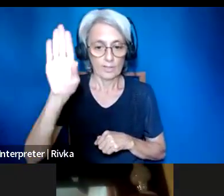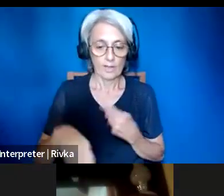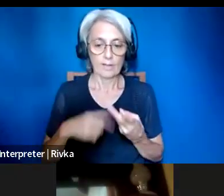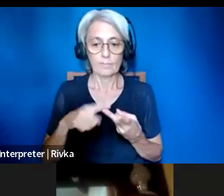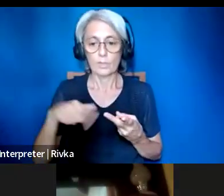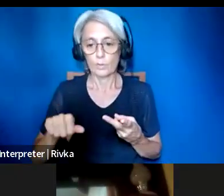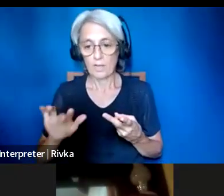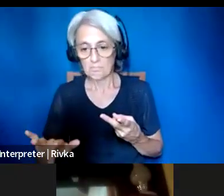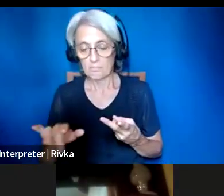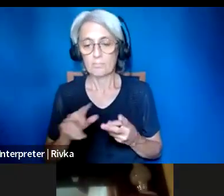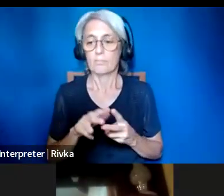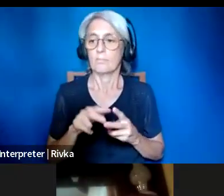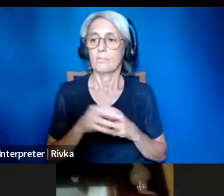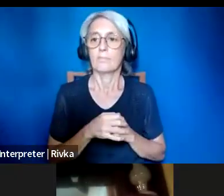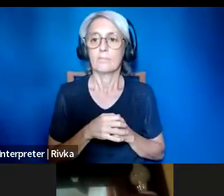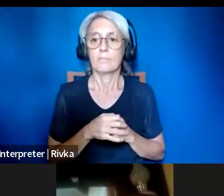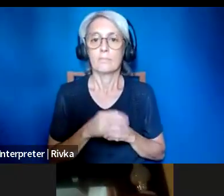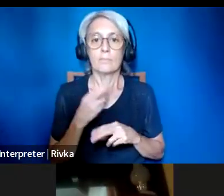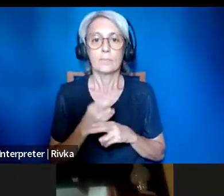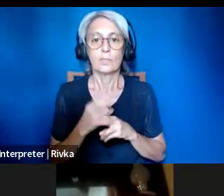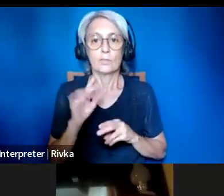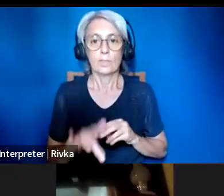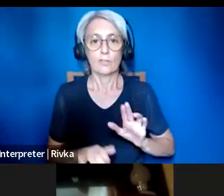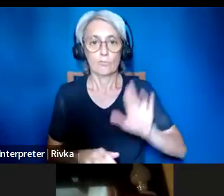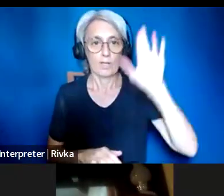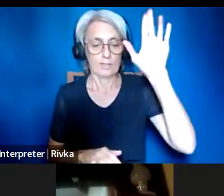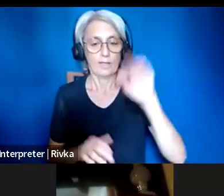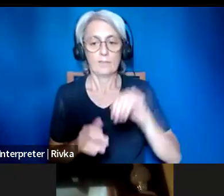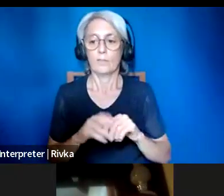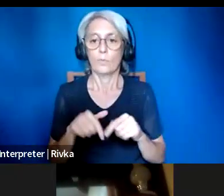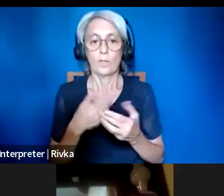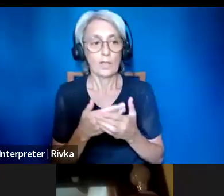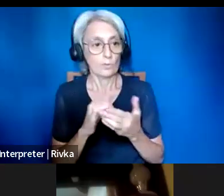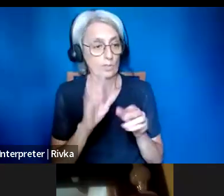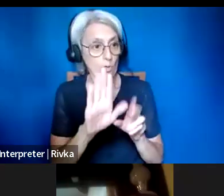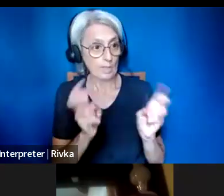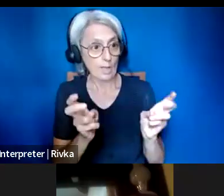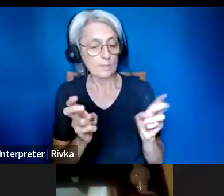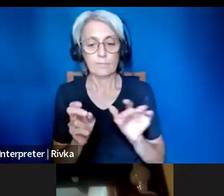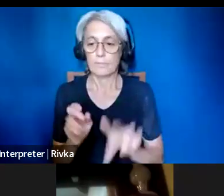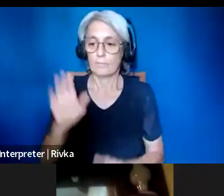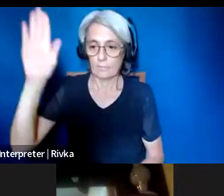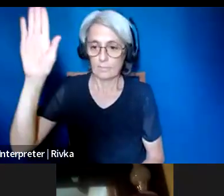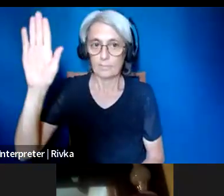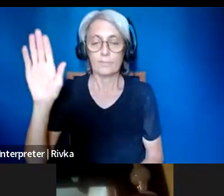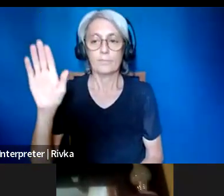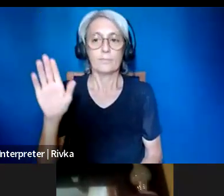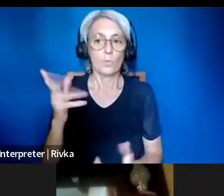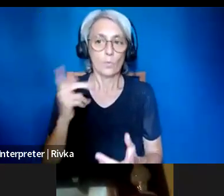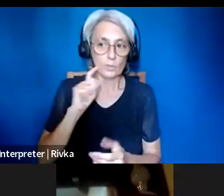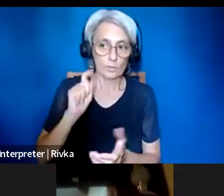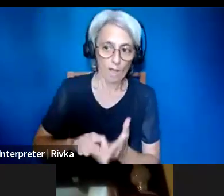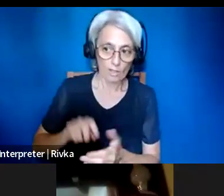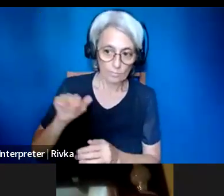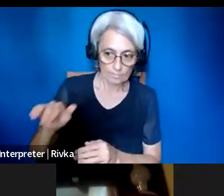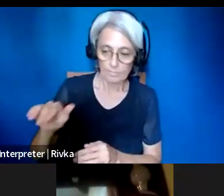tabs. We encourage you to use the raise hand feature as soon as we reach the item to give the system time to acknowledge you, and then committee staff will let you know when it's your